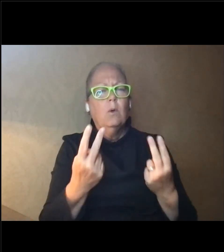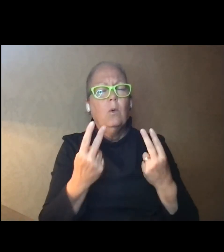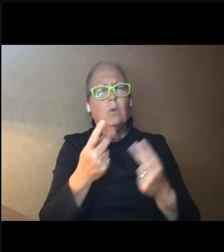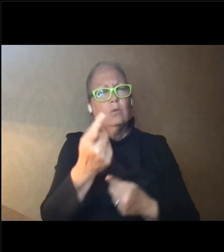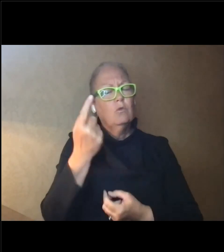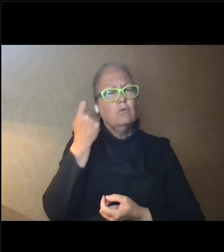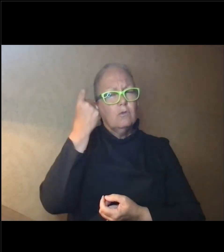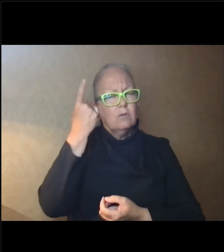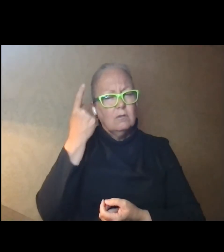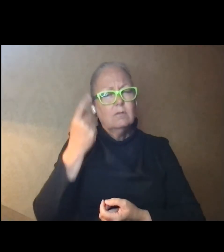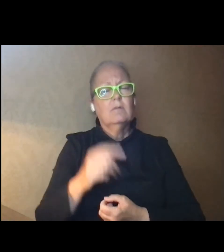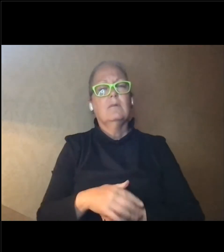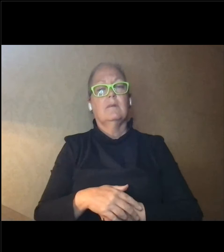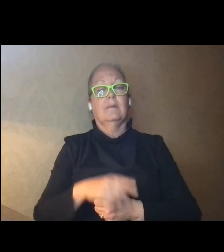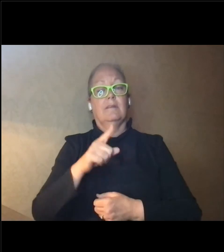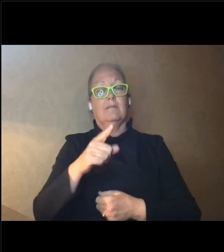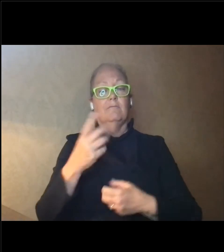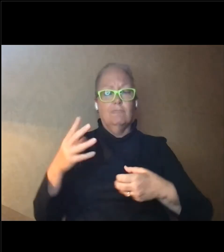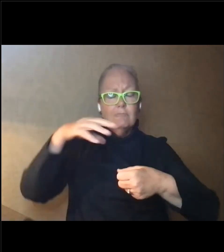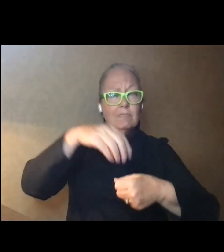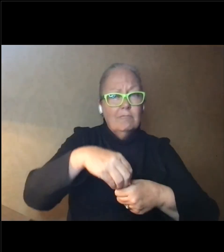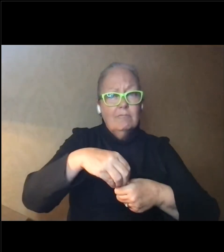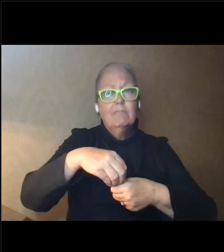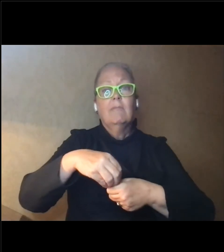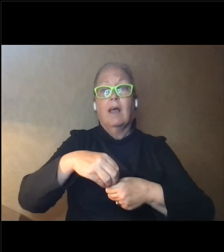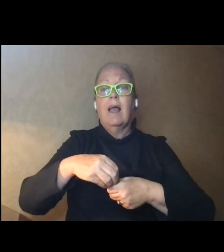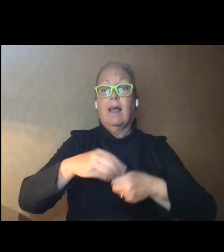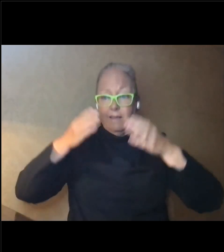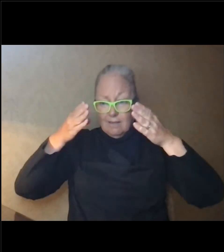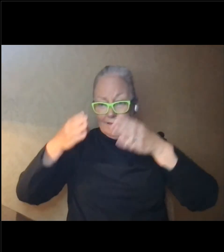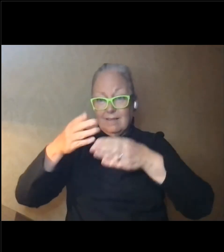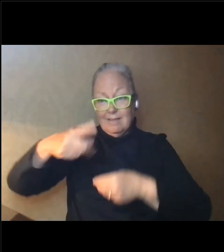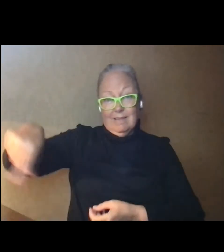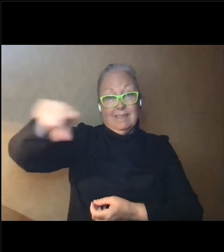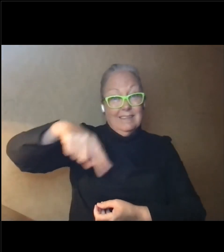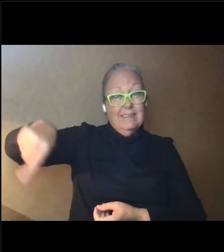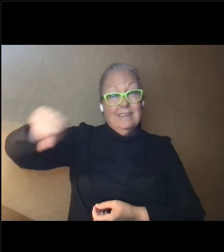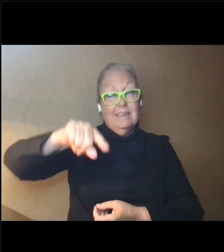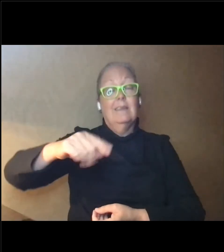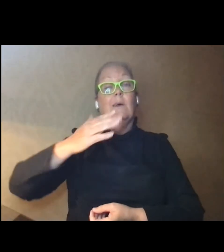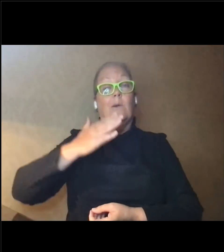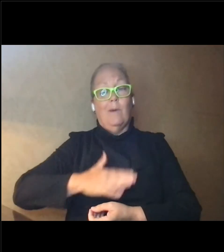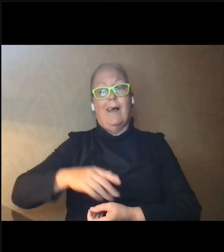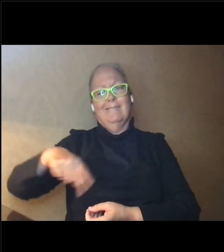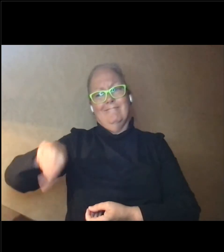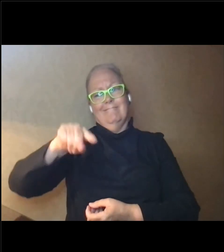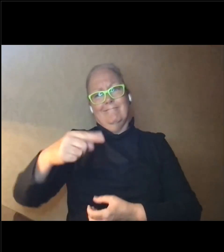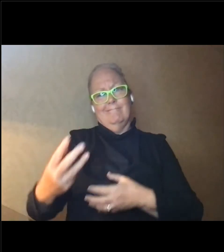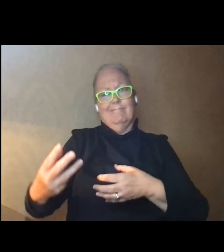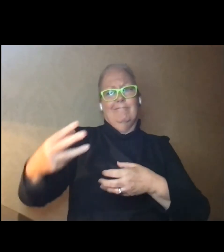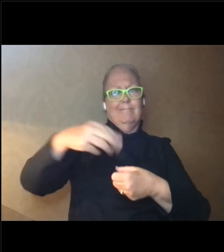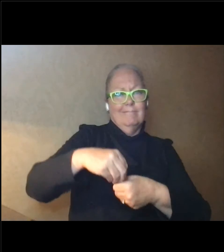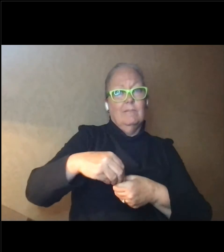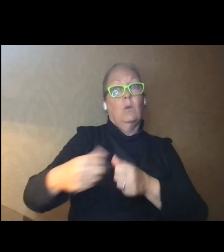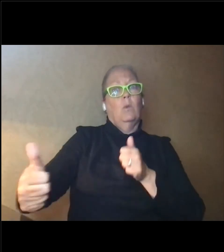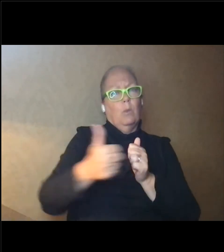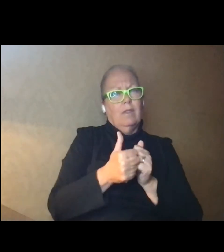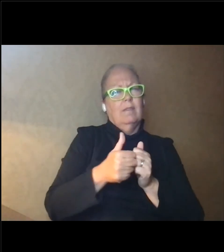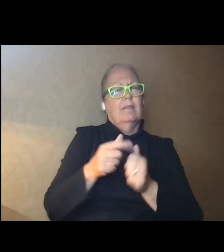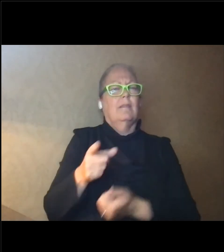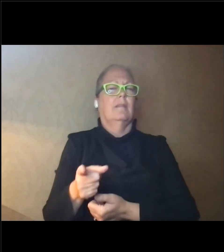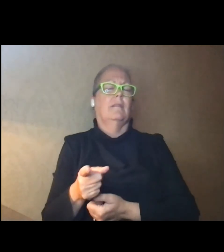it meaningful for the intended target group with the intended target group. So we also